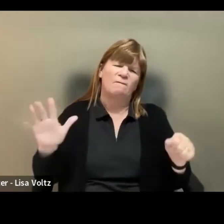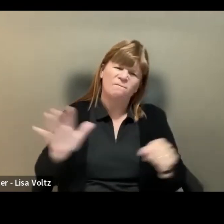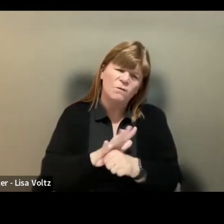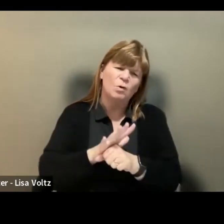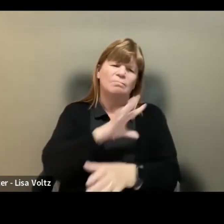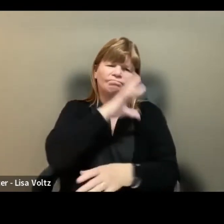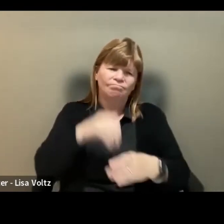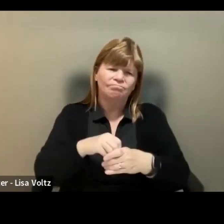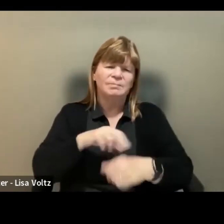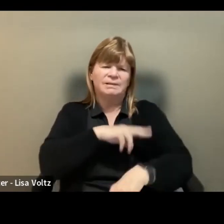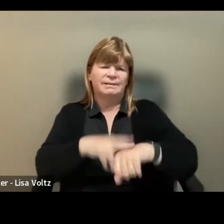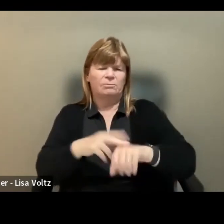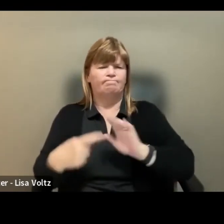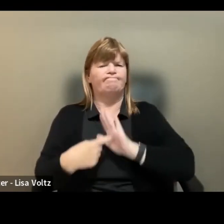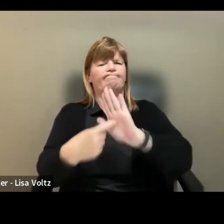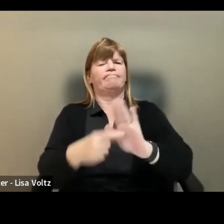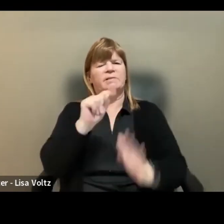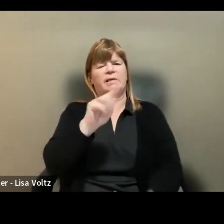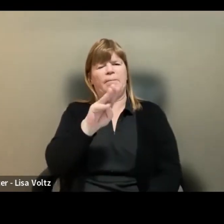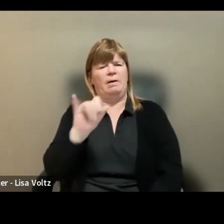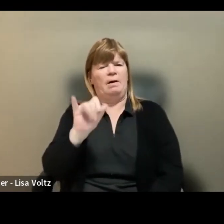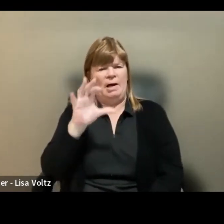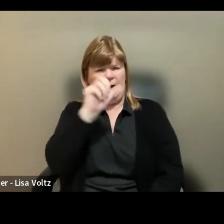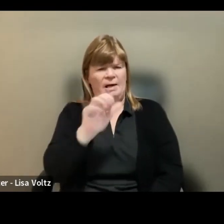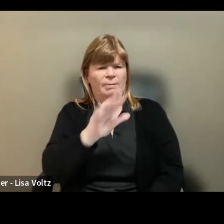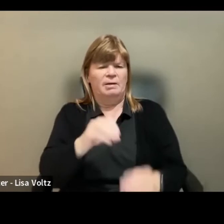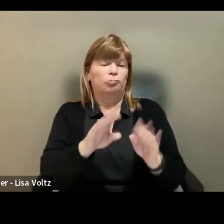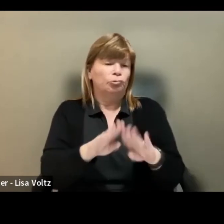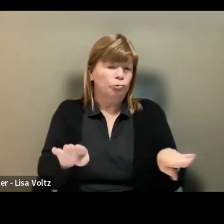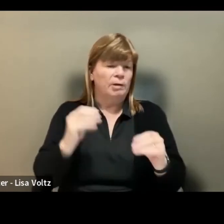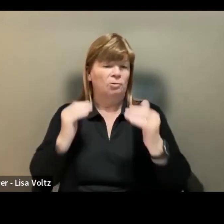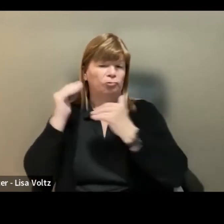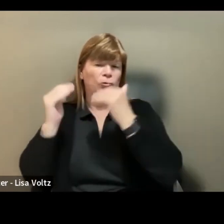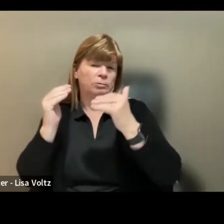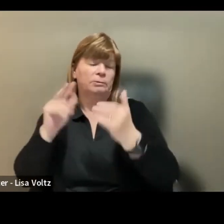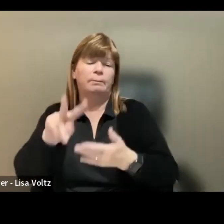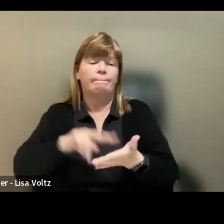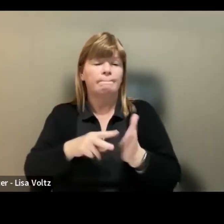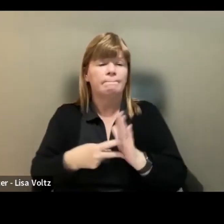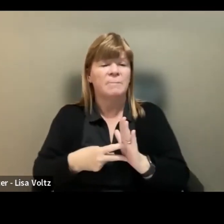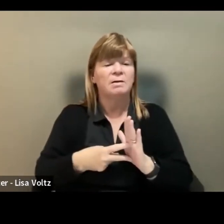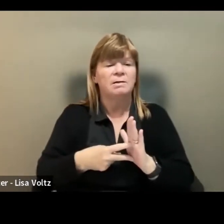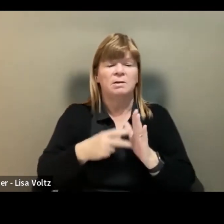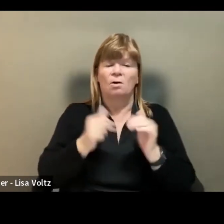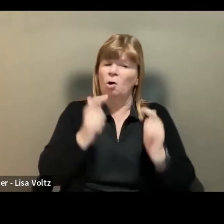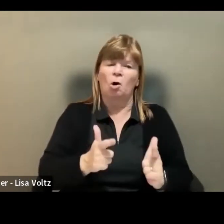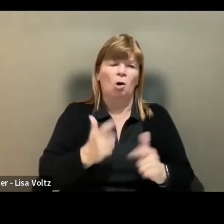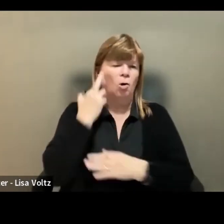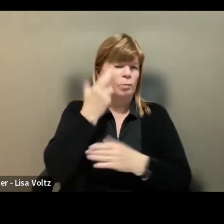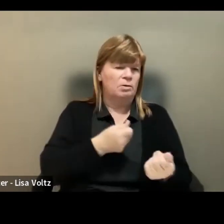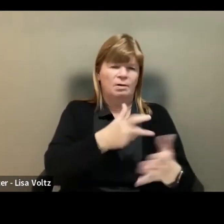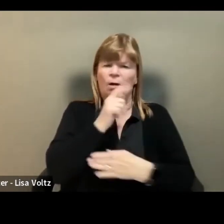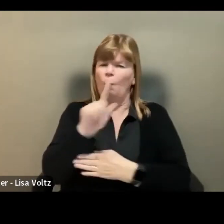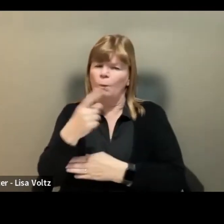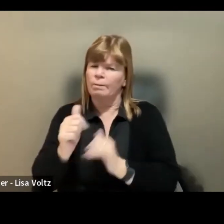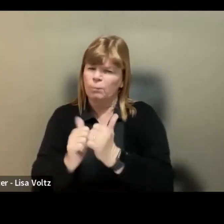and nationally representative TBI estimates in children and adults. And this would include all causes, not just sports. And